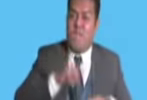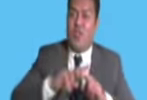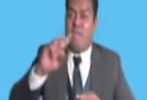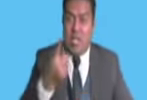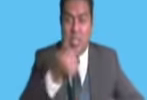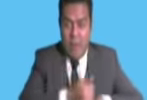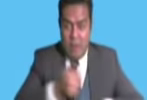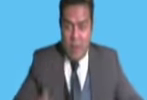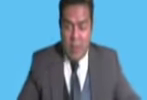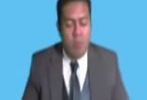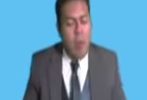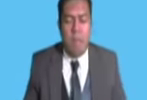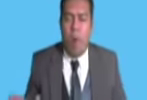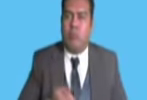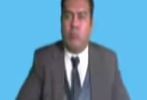most authoritarian,